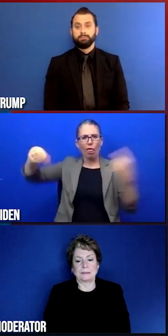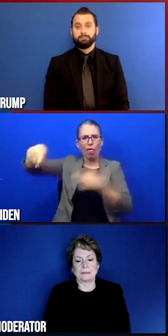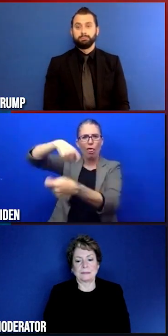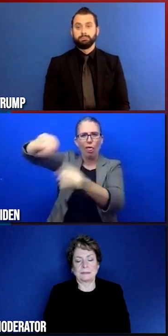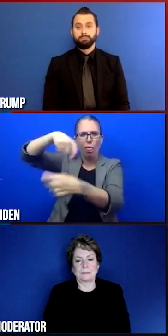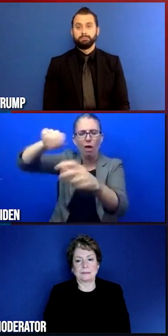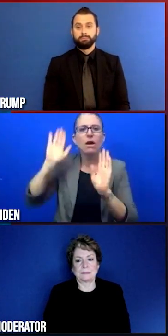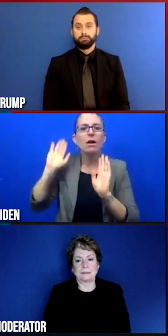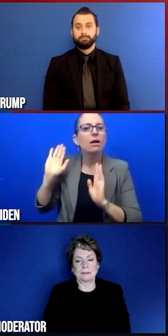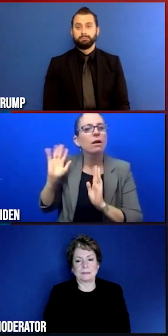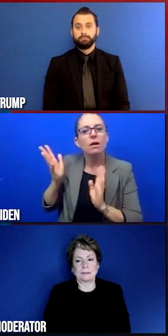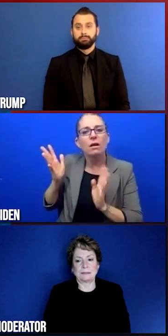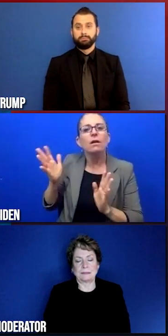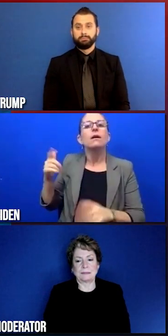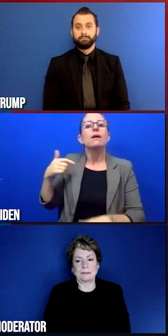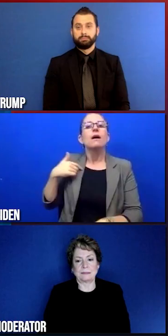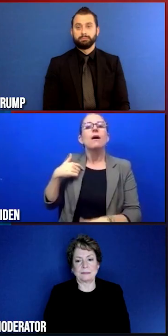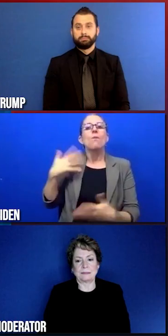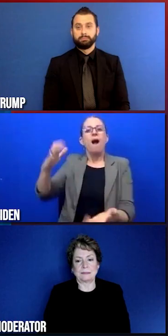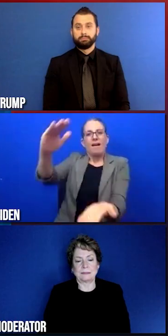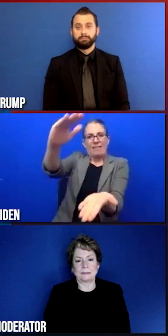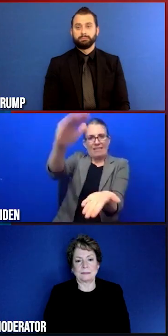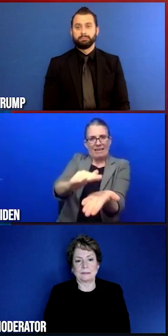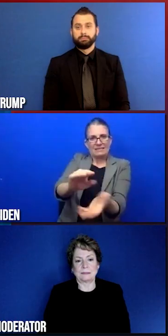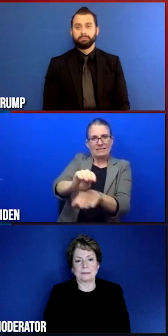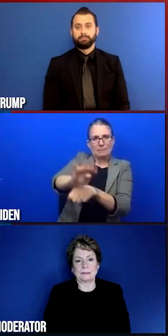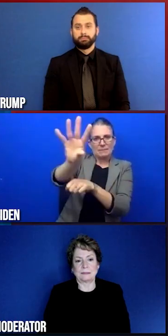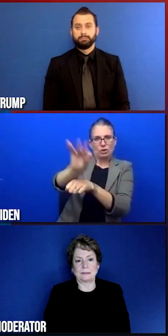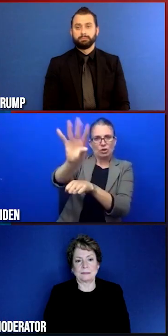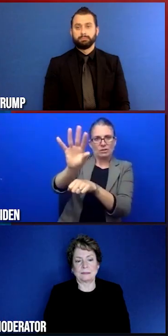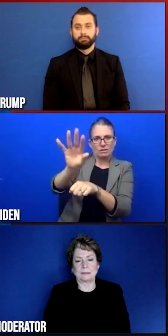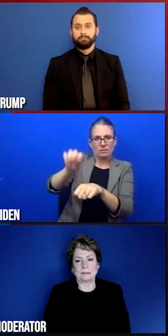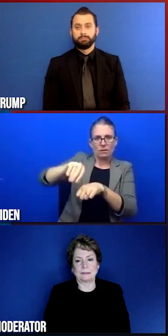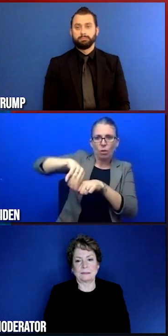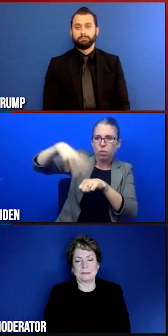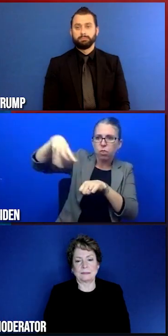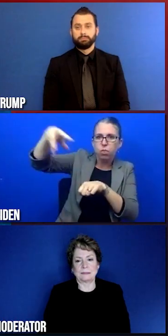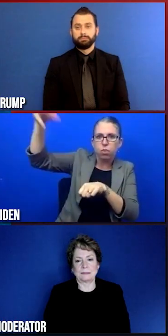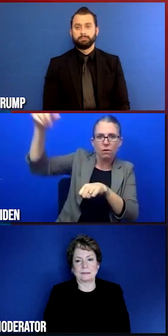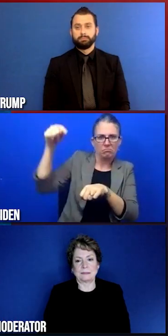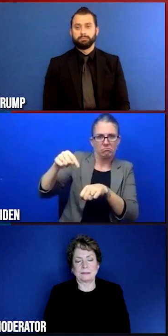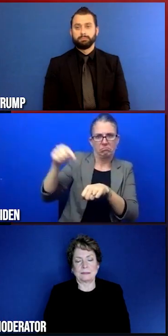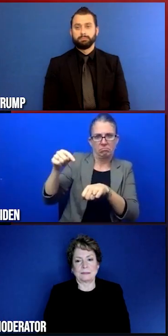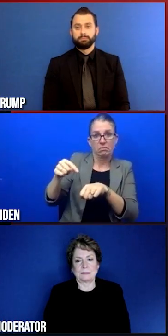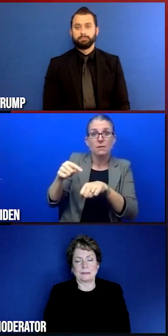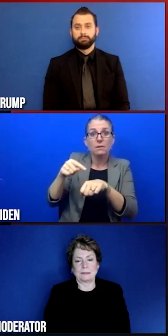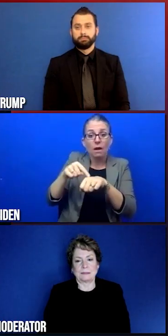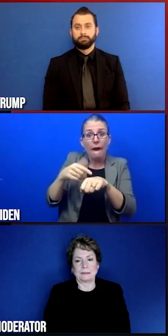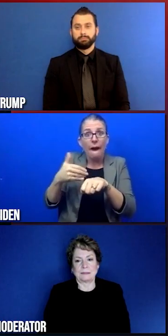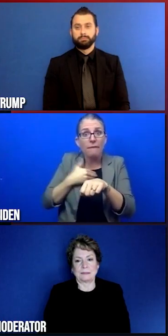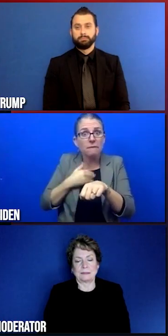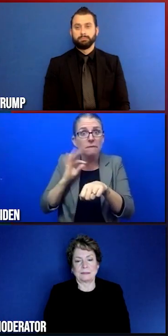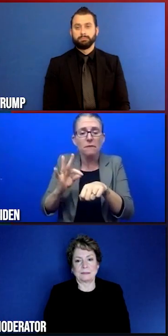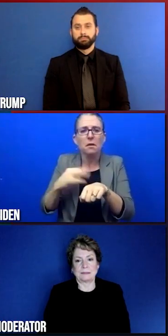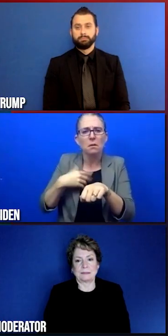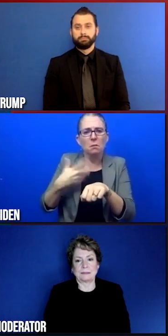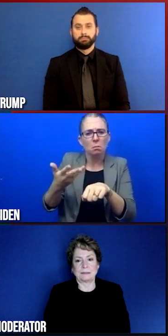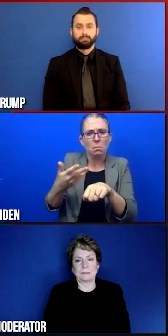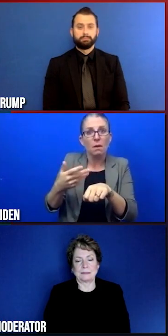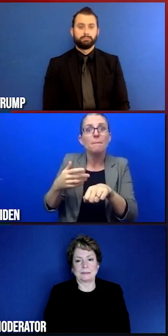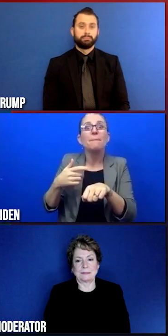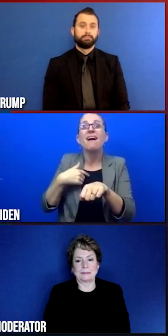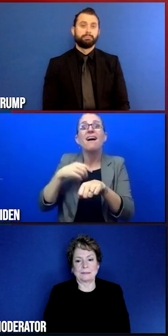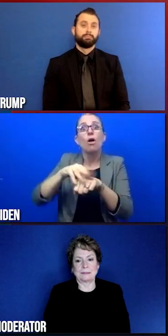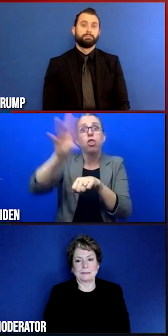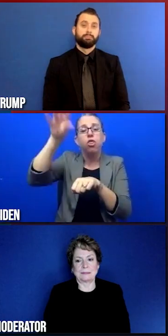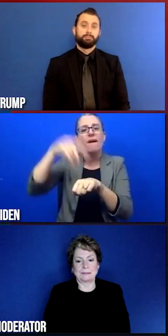to do that by the year 2035 is in energy production, by 2050 totally. All right. One Is he final gonna get question China to both do of it? you. No, we're finished with Is this. he We